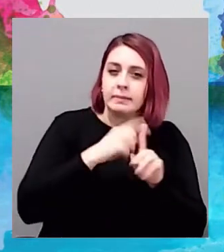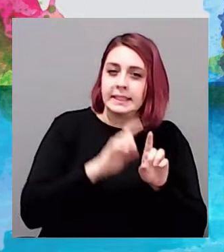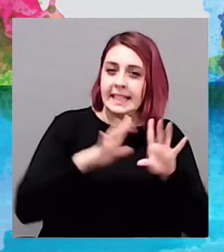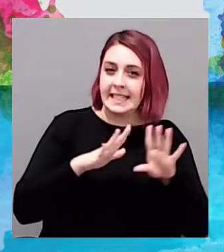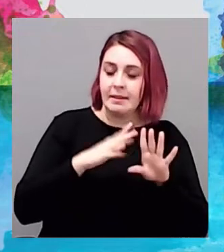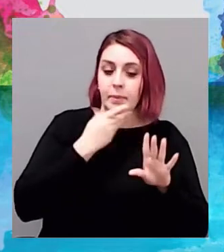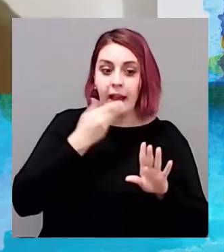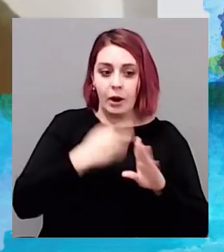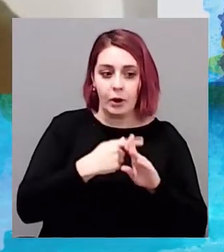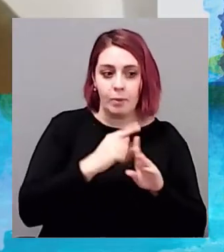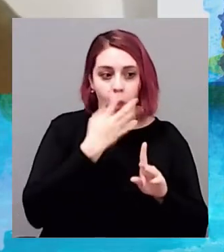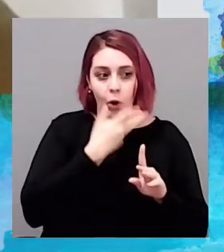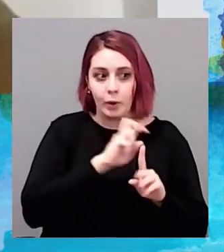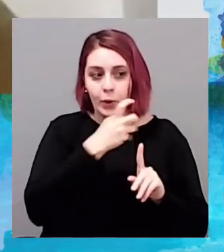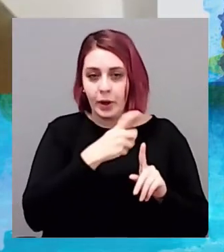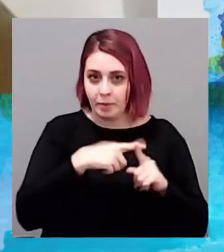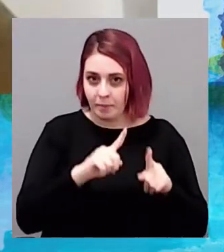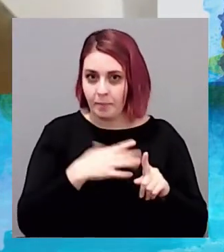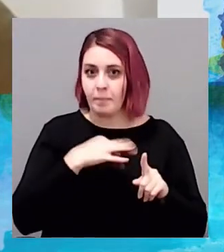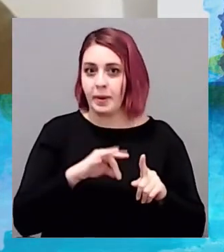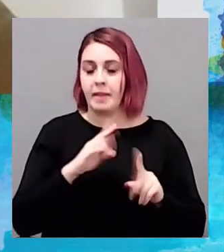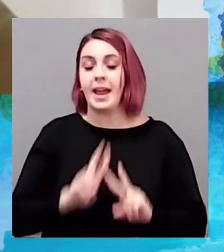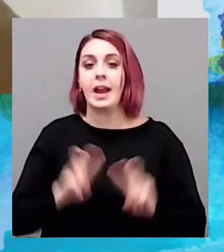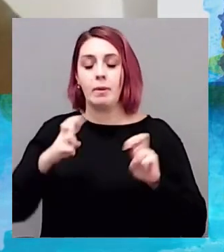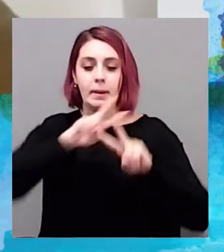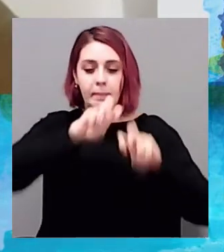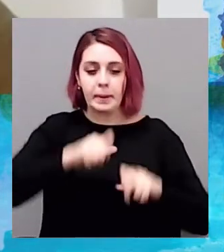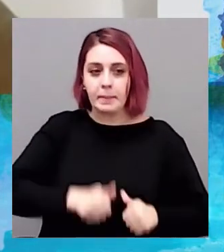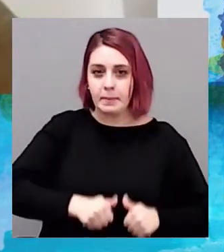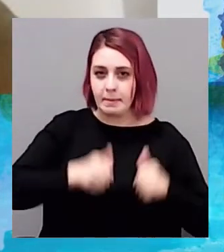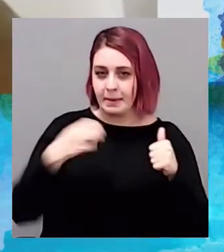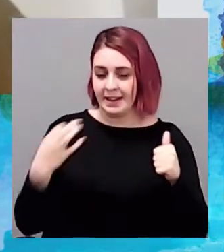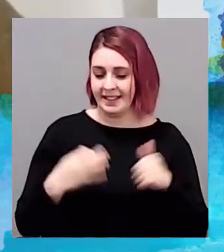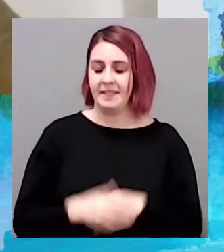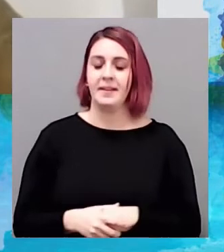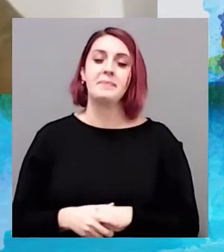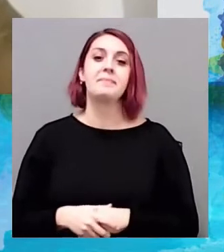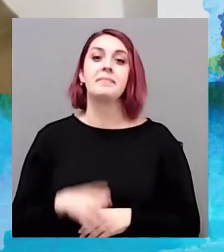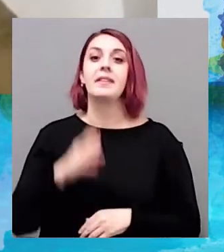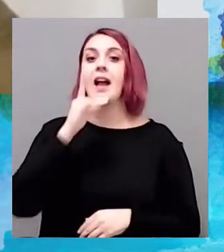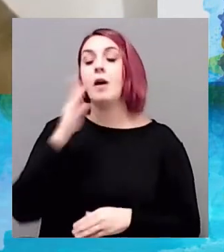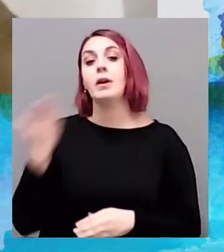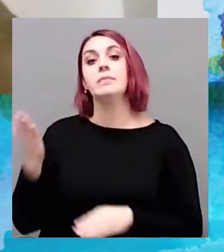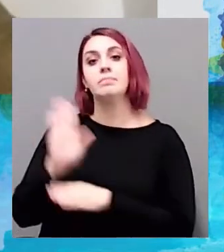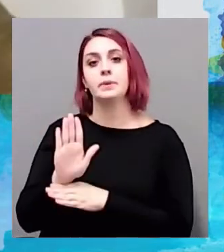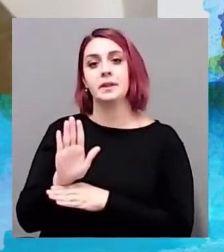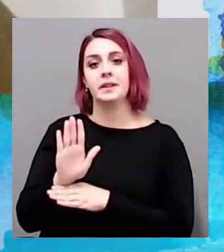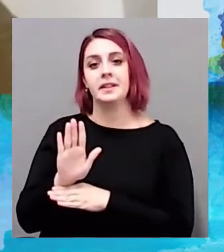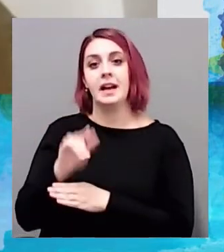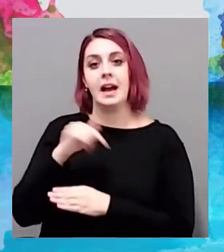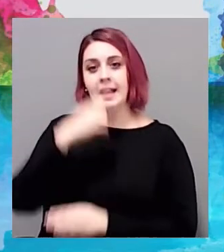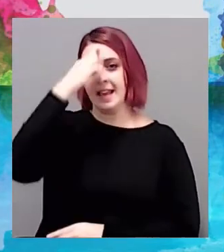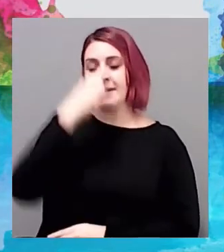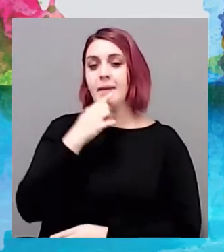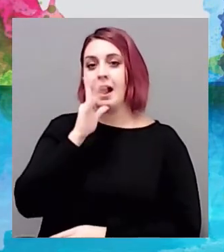So with temperature-sensitive paper, we can do very interesting things. Now, Here